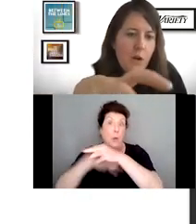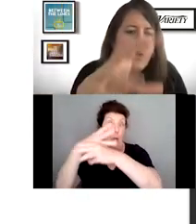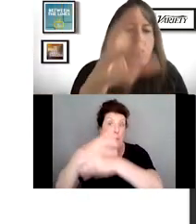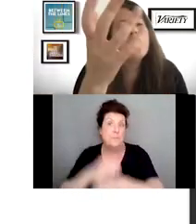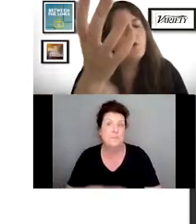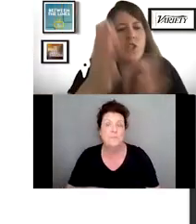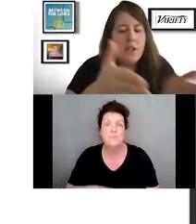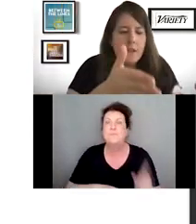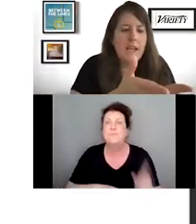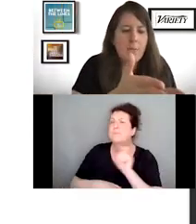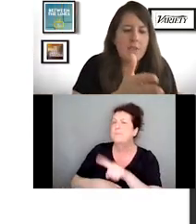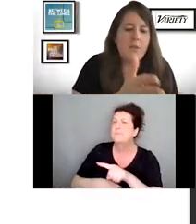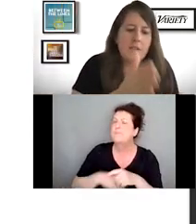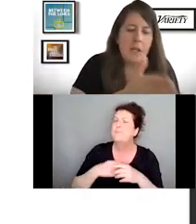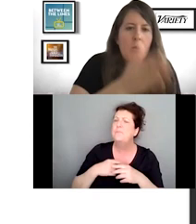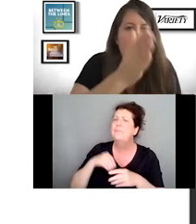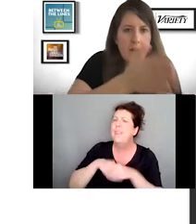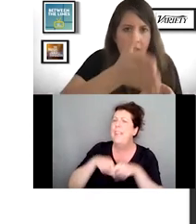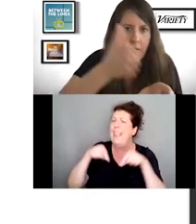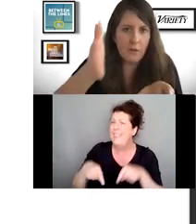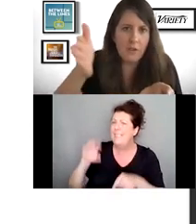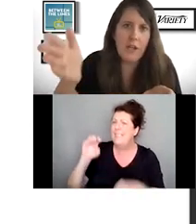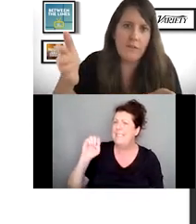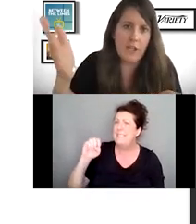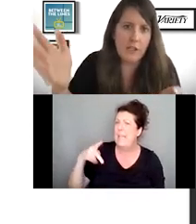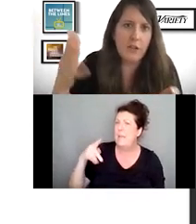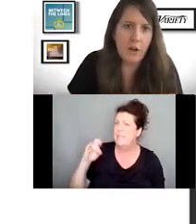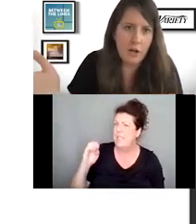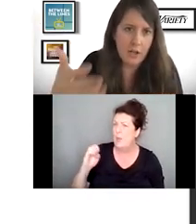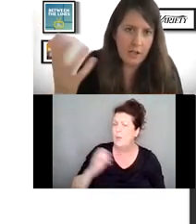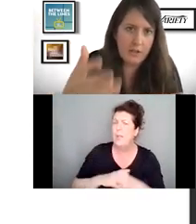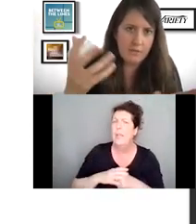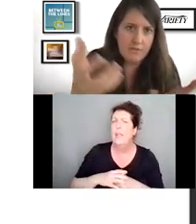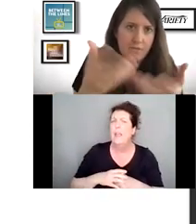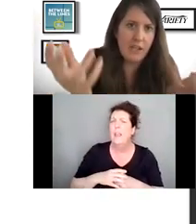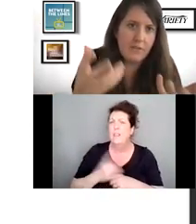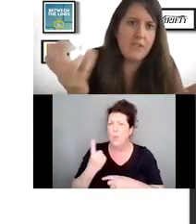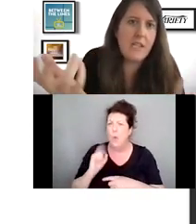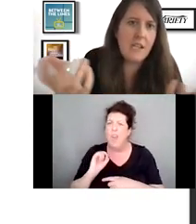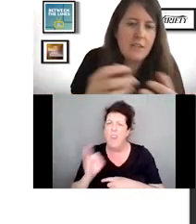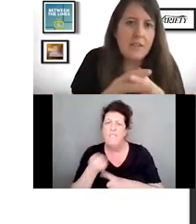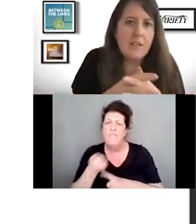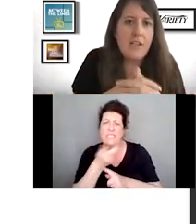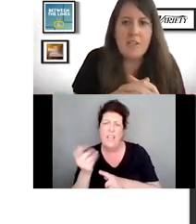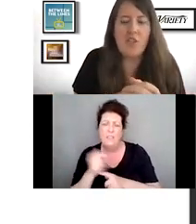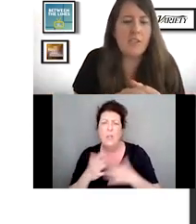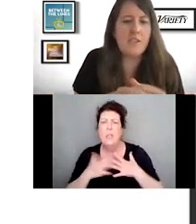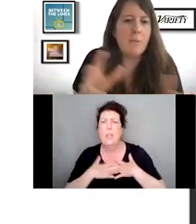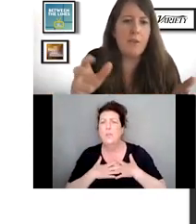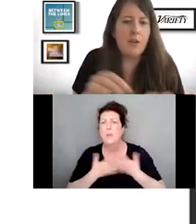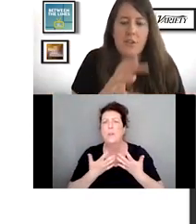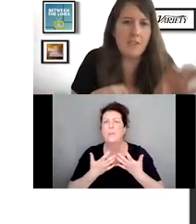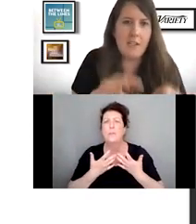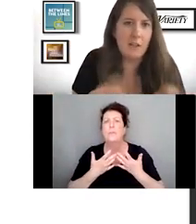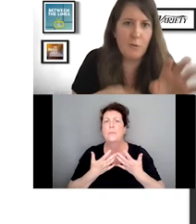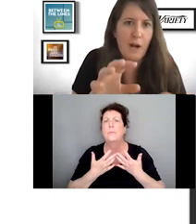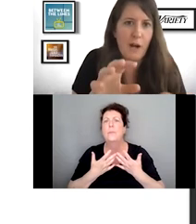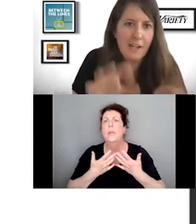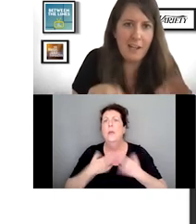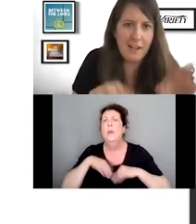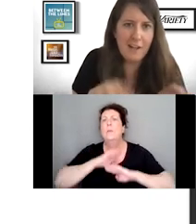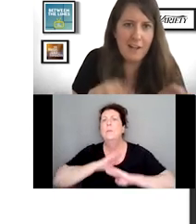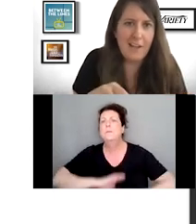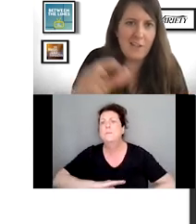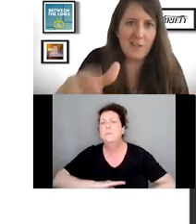you know, which is, which in this episode is like one of several kind of like cathartic, like scenes, it's just something you're just sitting there